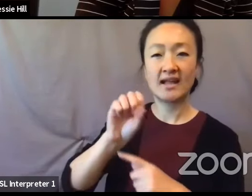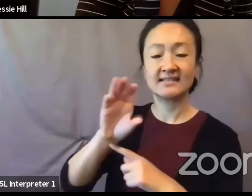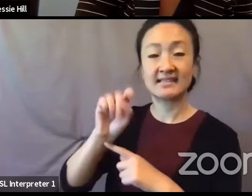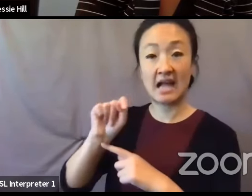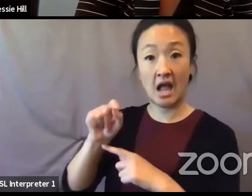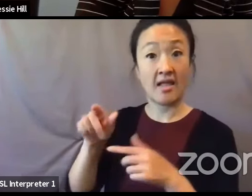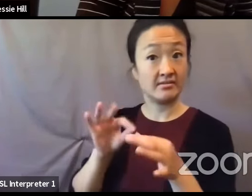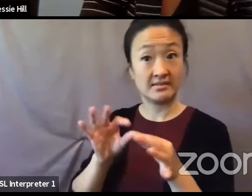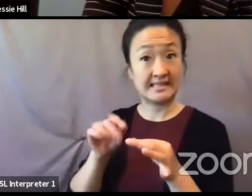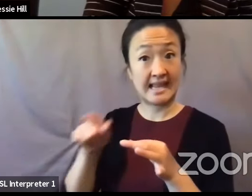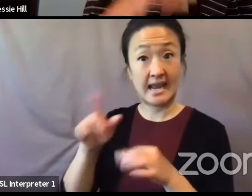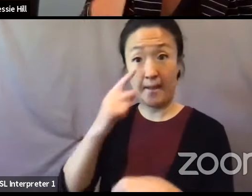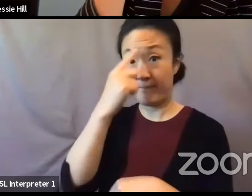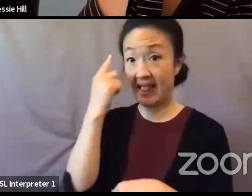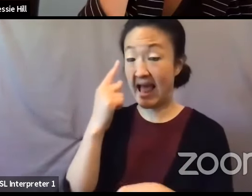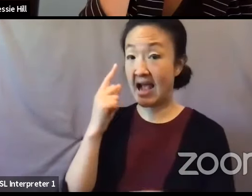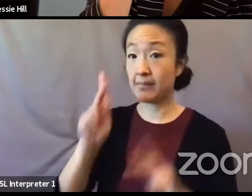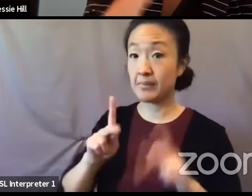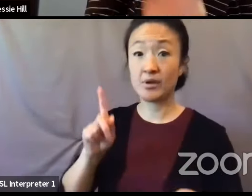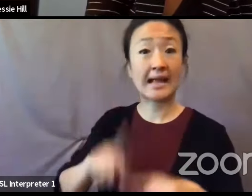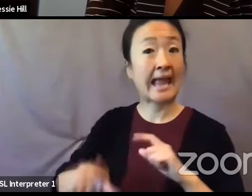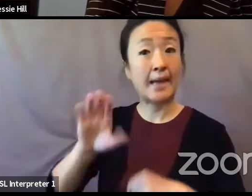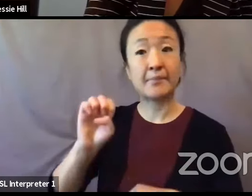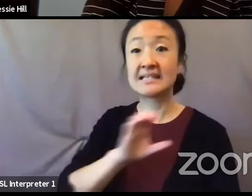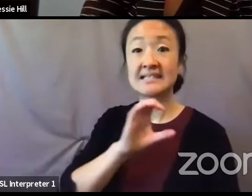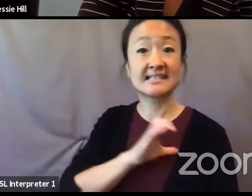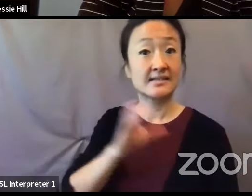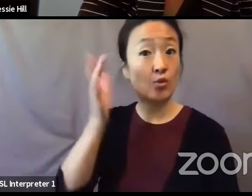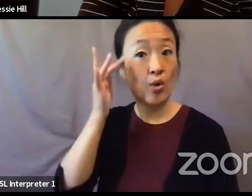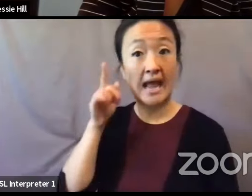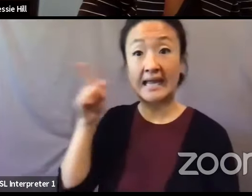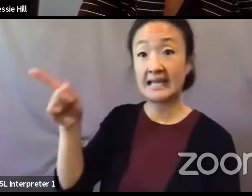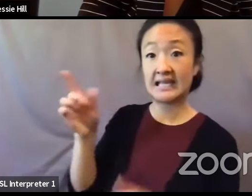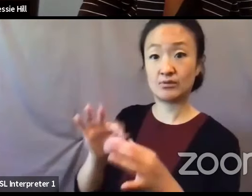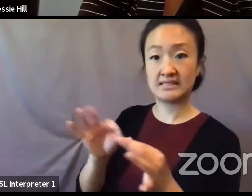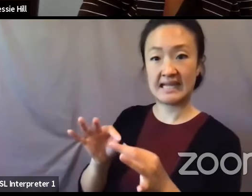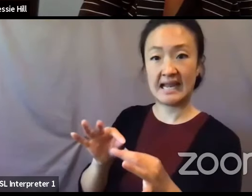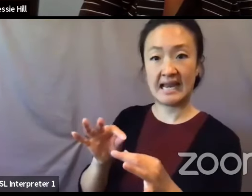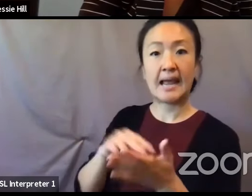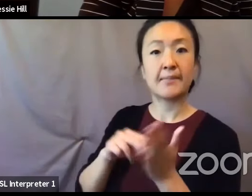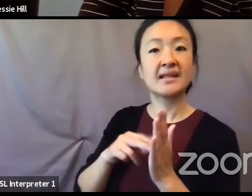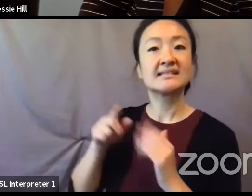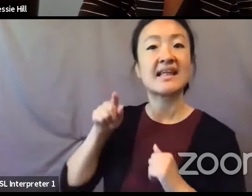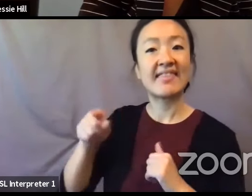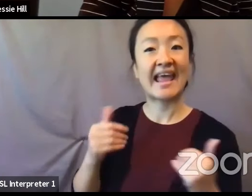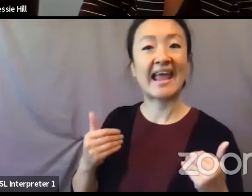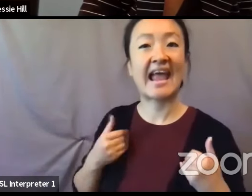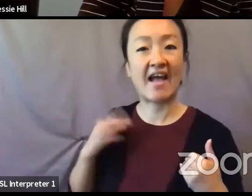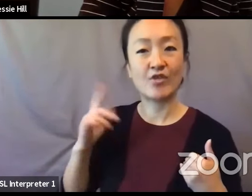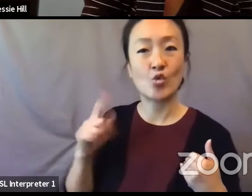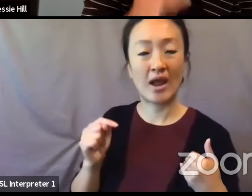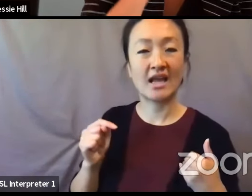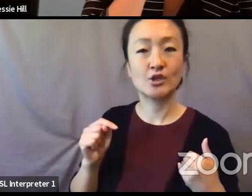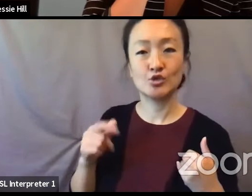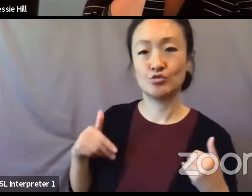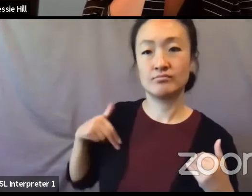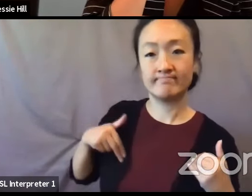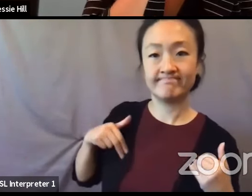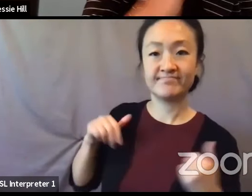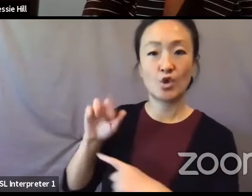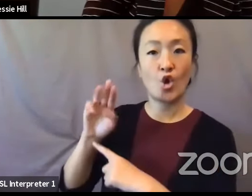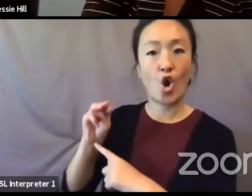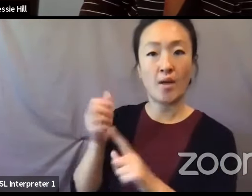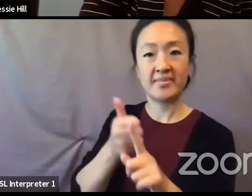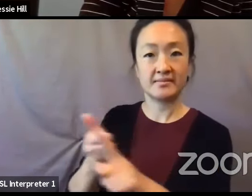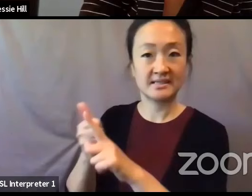not be citizens is because he says that would mean they would be would have the right to arm themselves. And